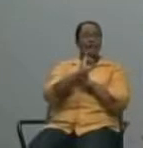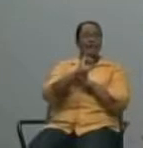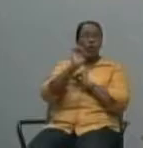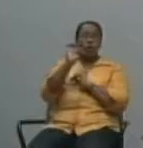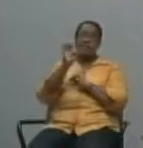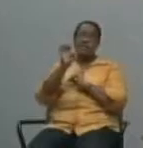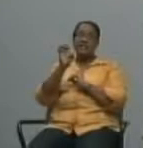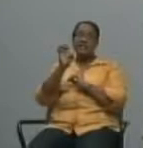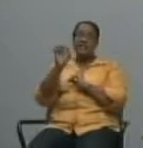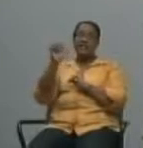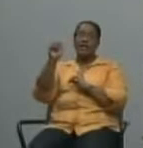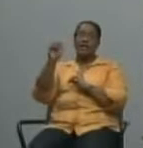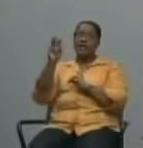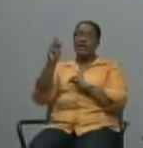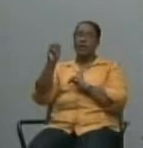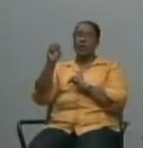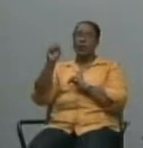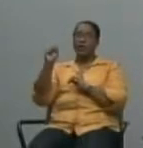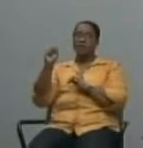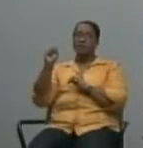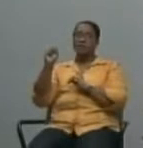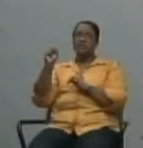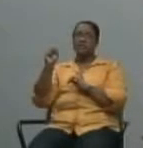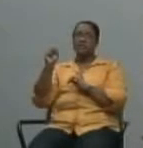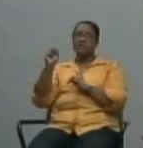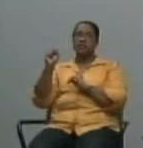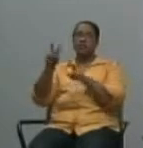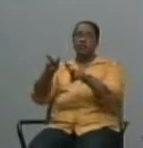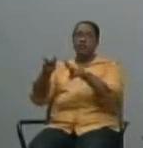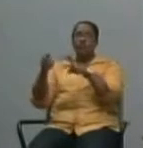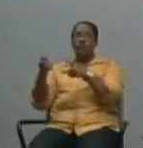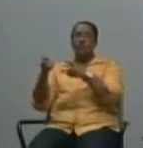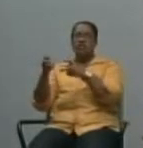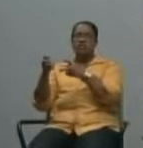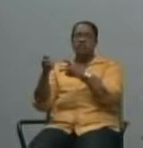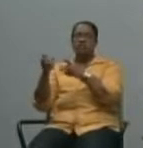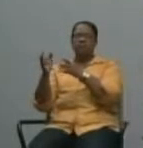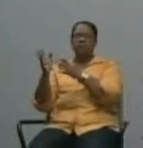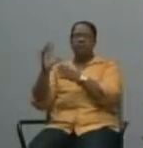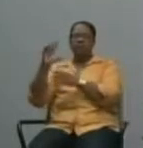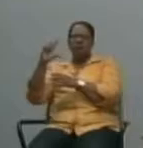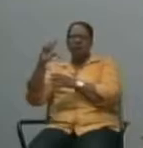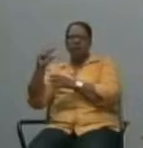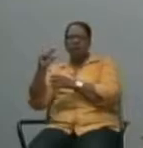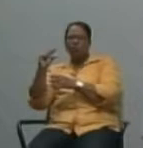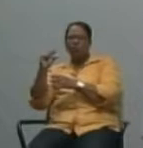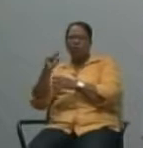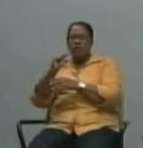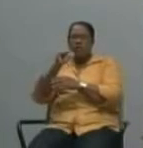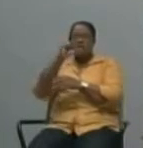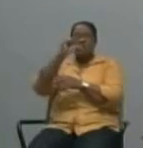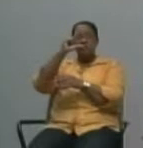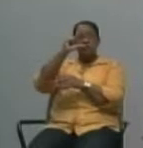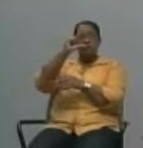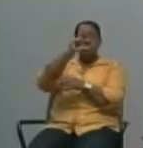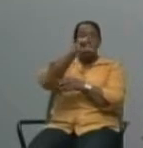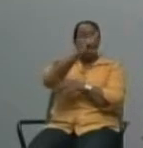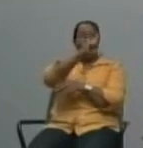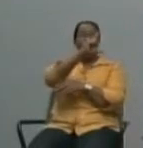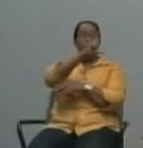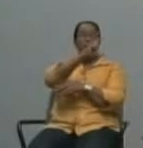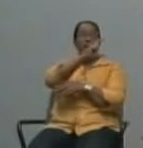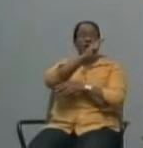or Jeremiah. Isaiah has 60 chapters,